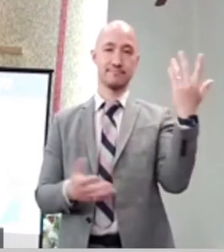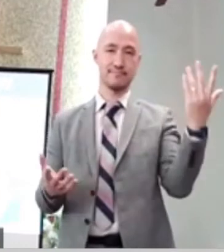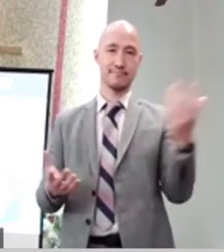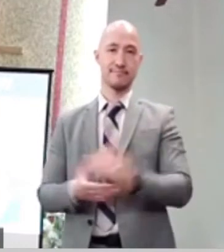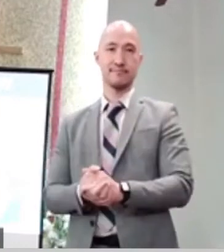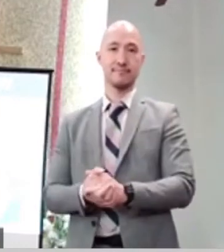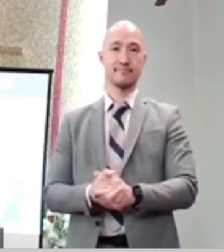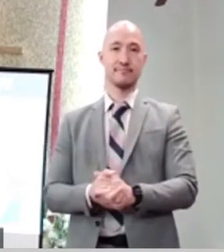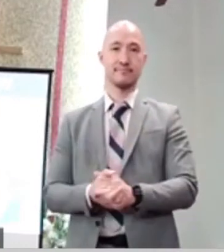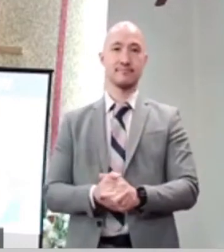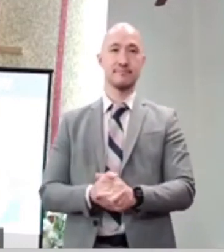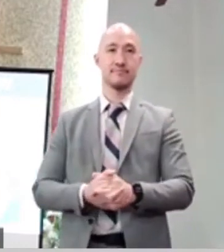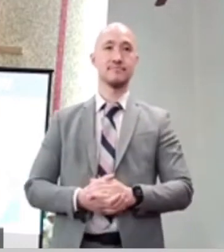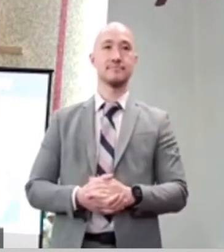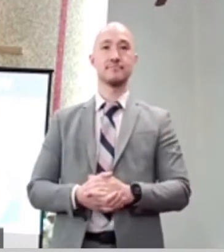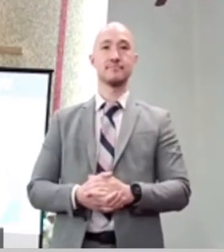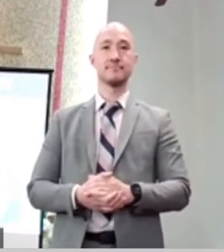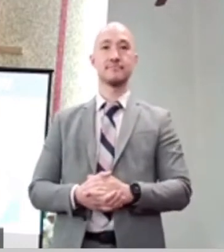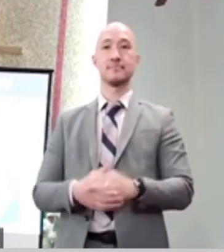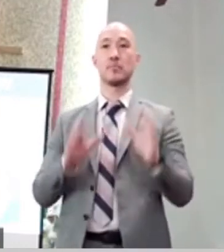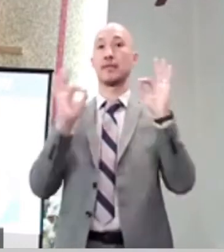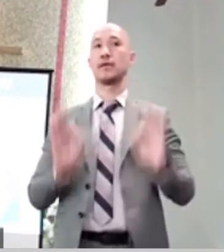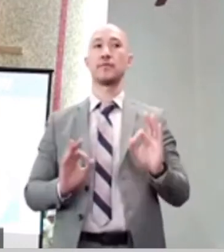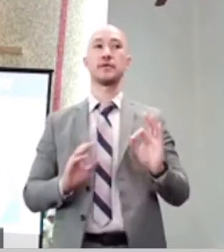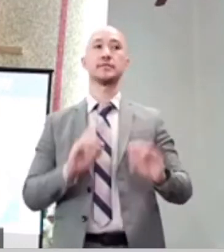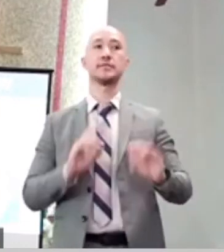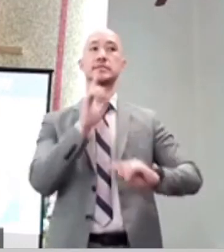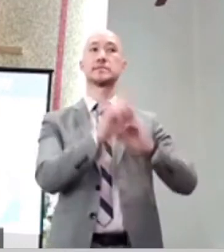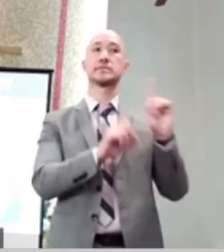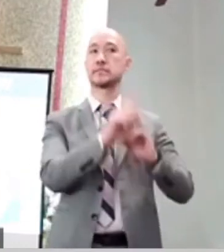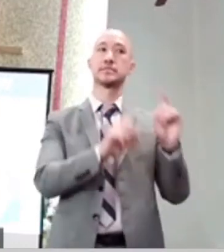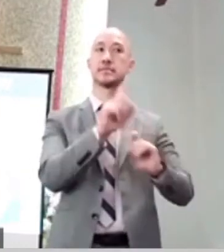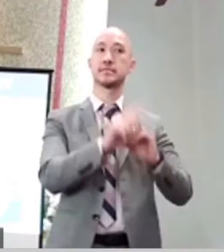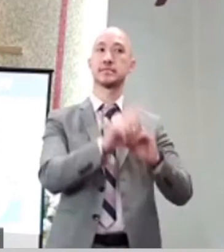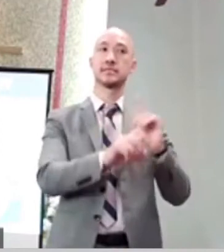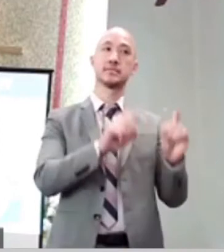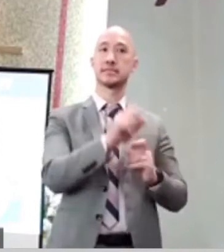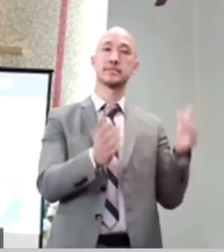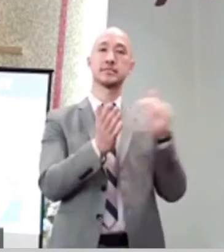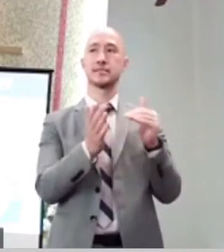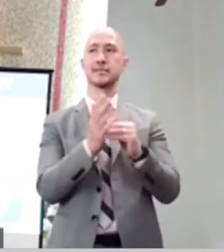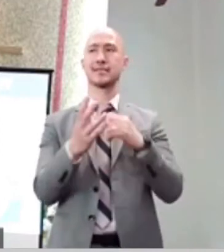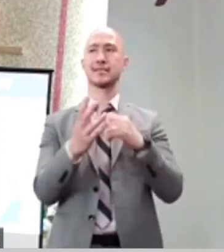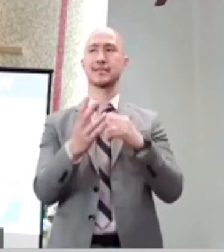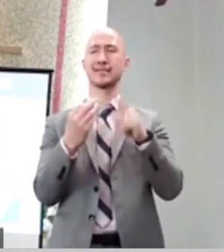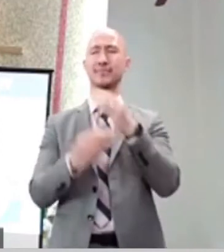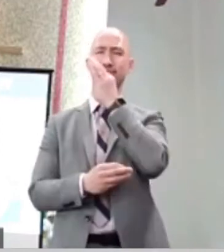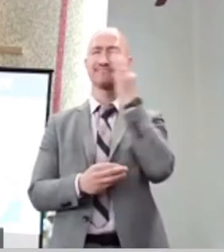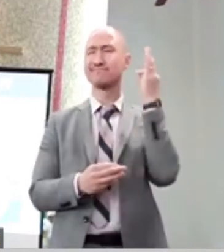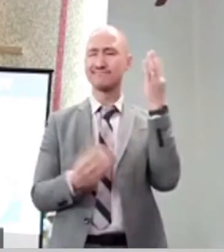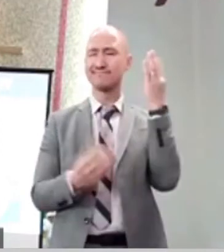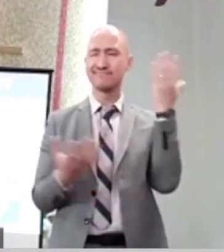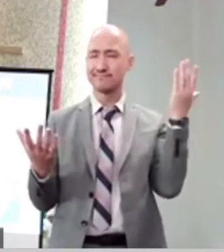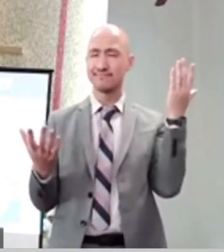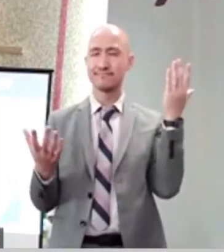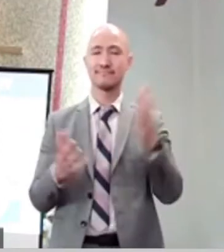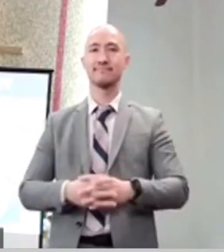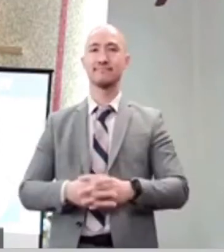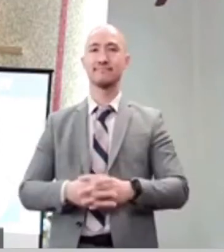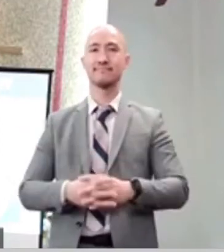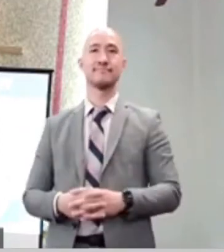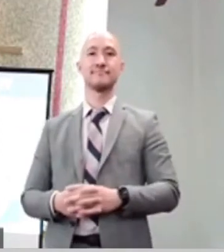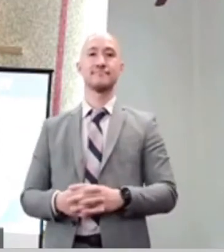the Pharisees and the scribes were asking questions of regarding fasting. Somehow or another, this topic came up.